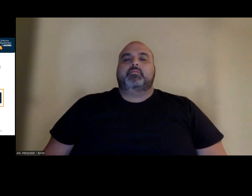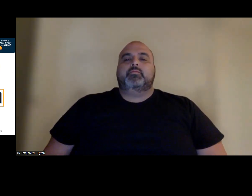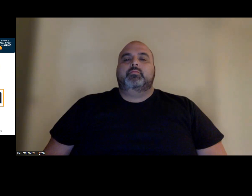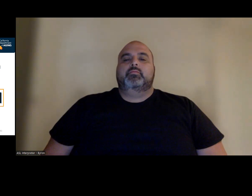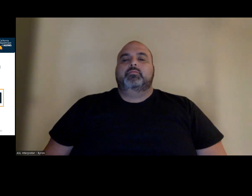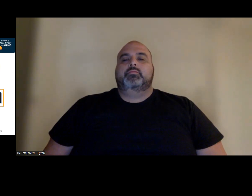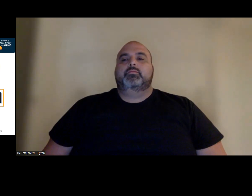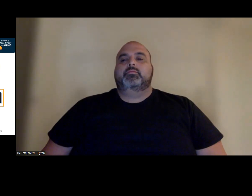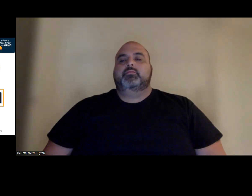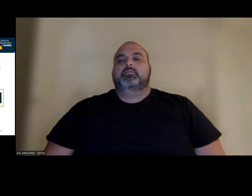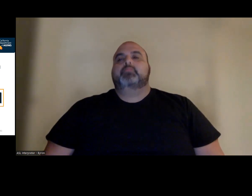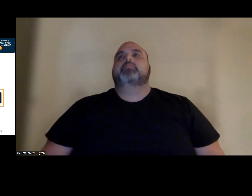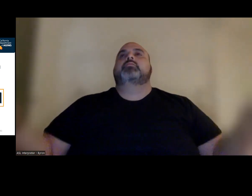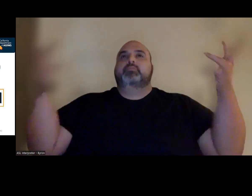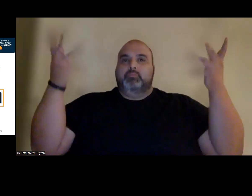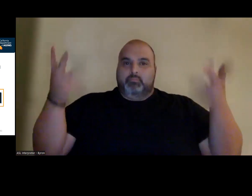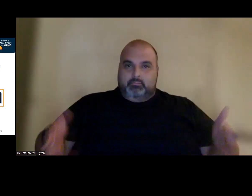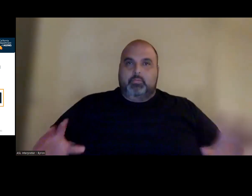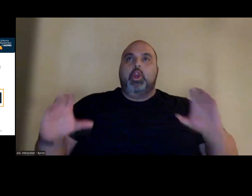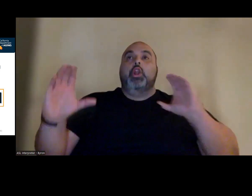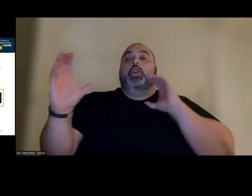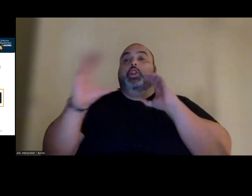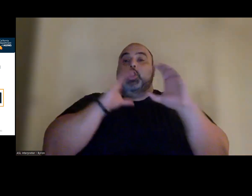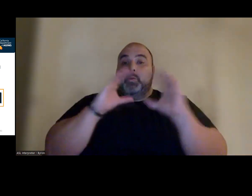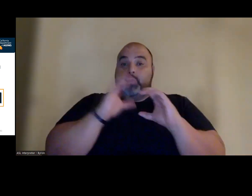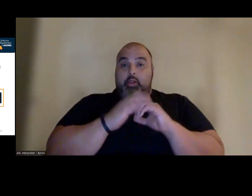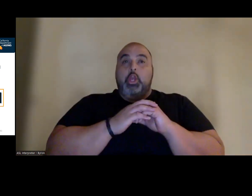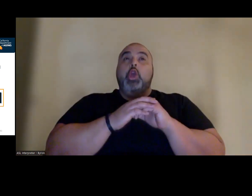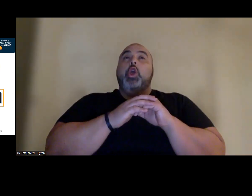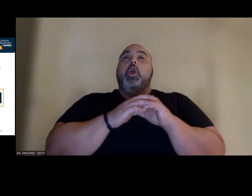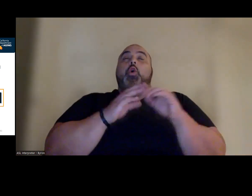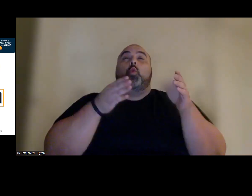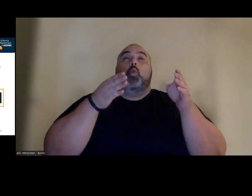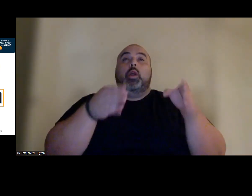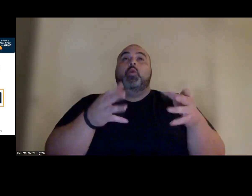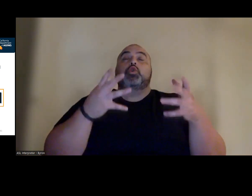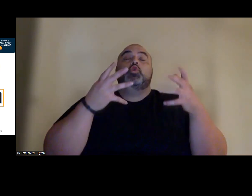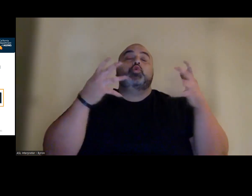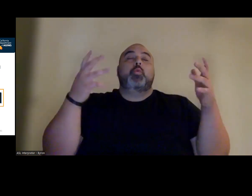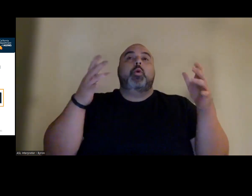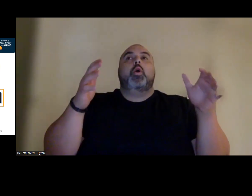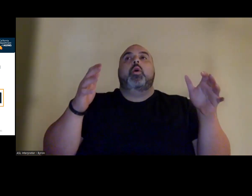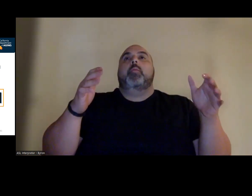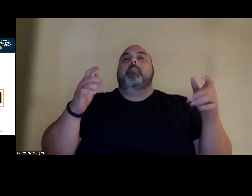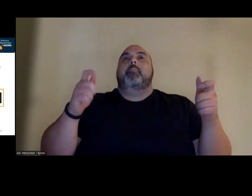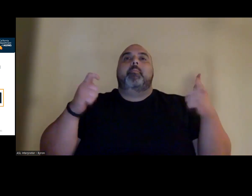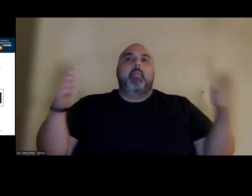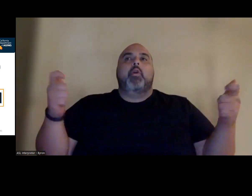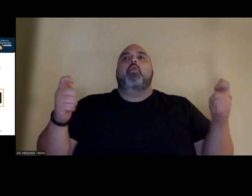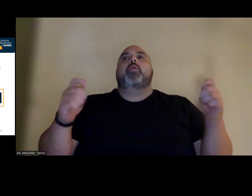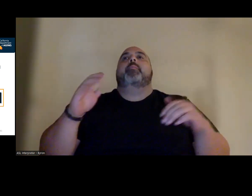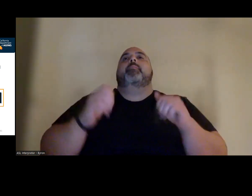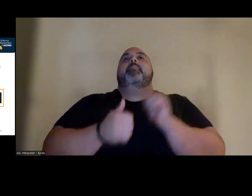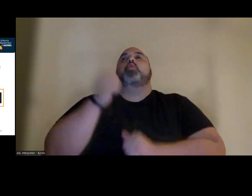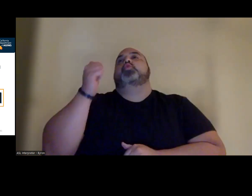were able to communicate in a way that was so much bigger than most residents.